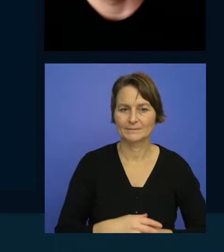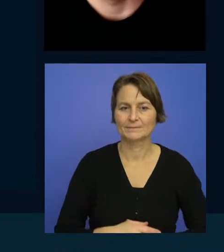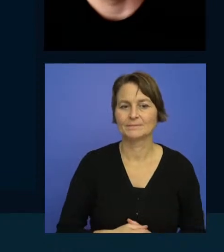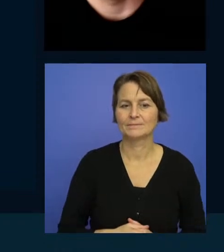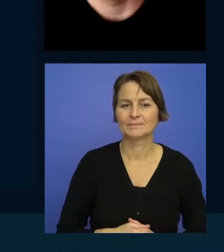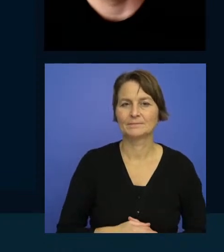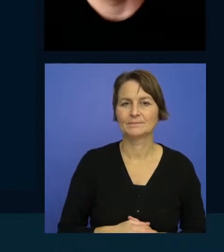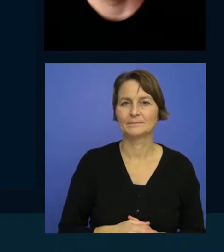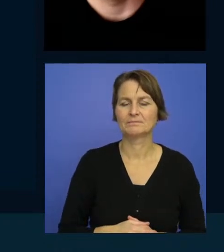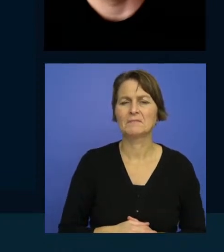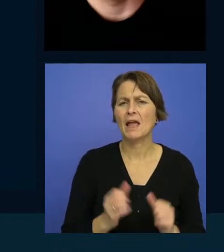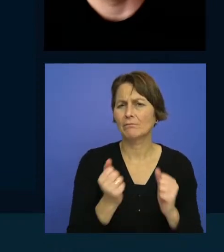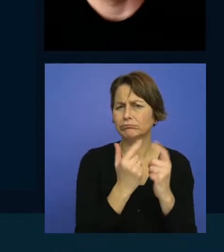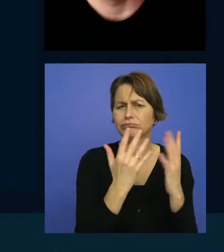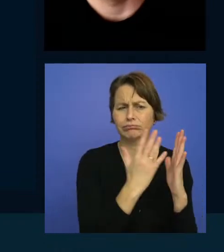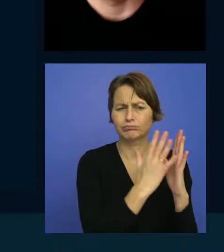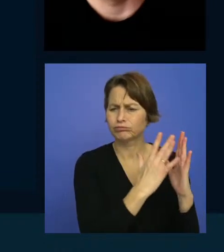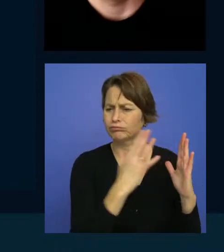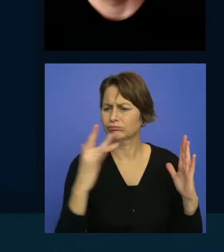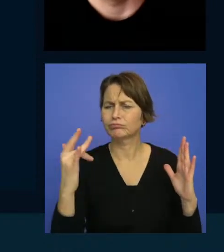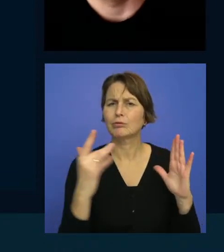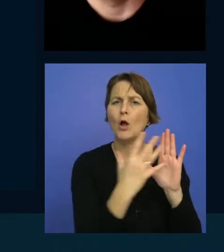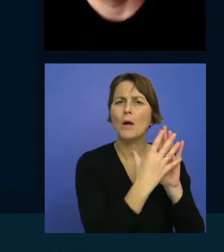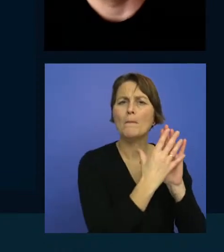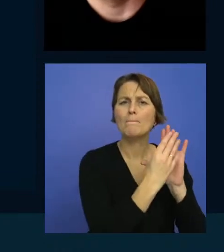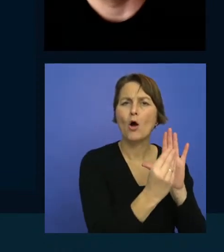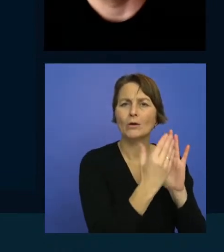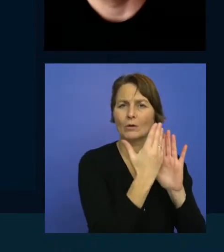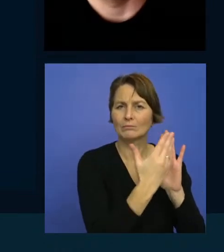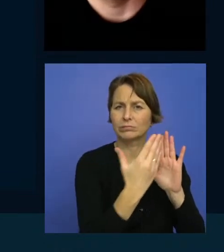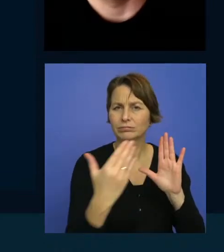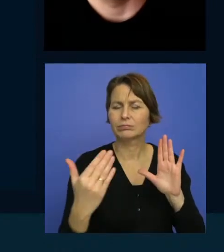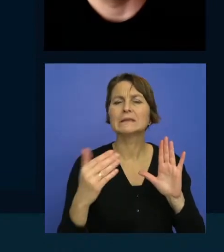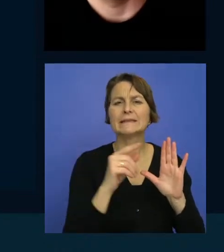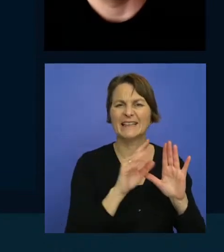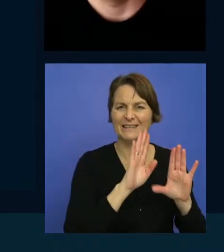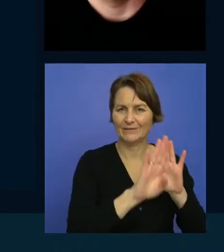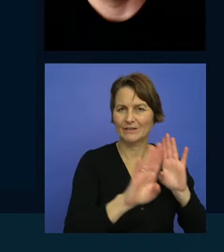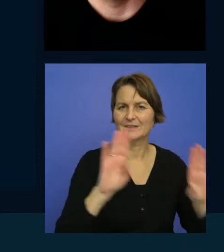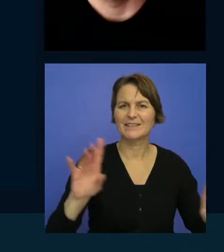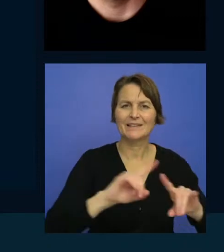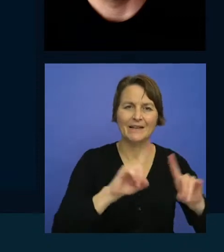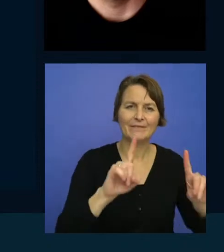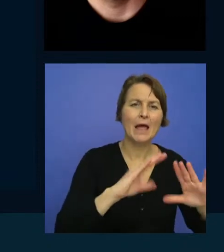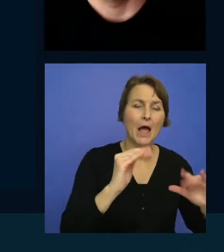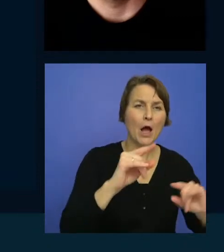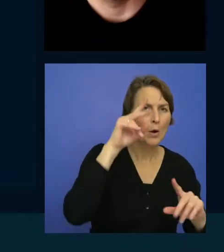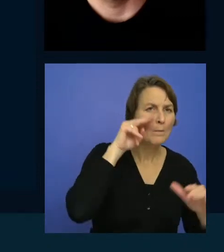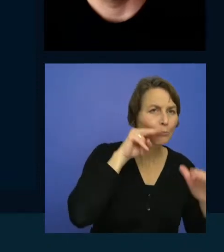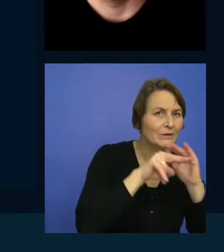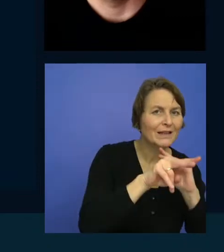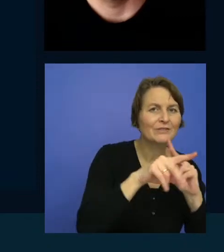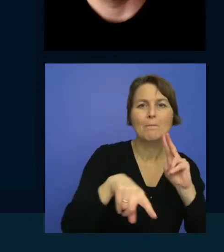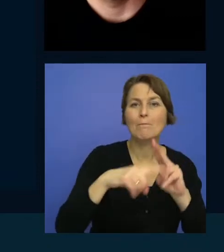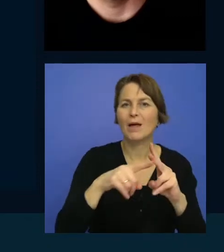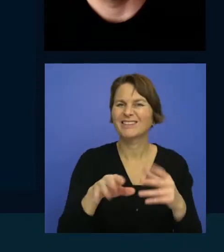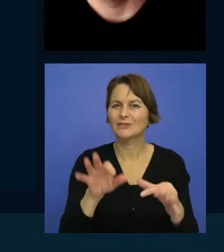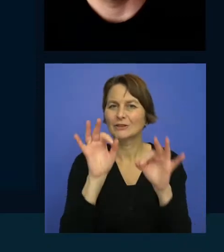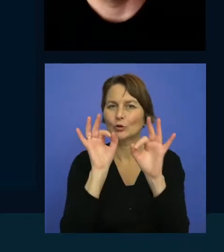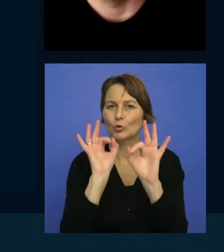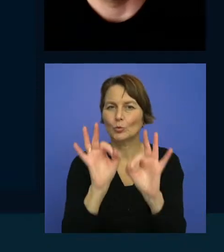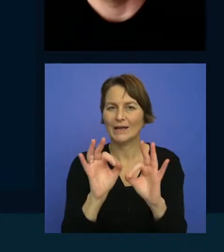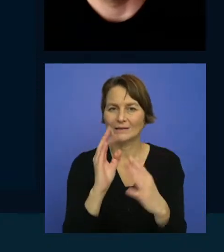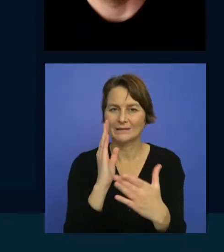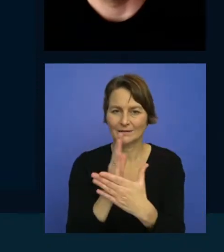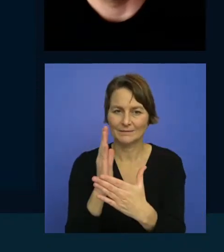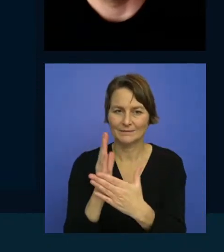models that are along the curve of difference in predictions and accuracy. So here's my original model up here, and now I'm